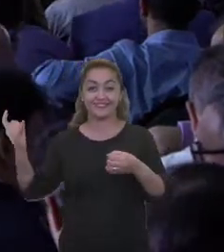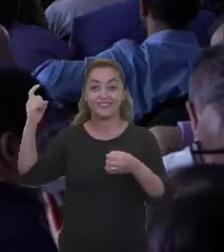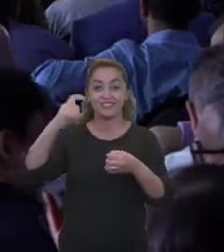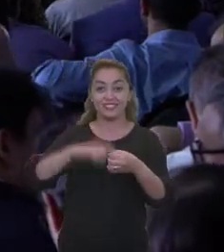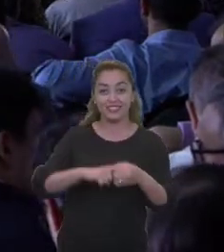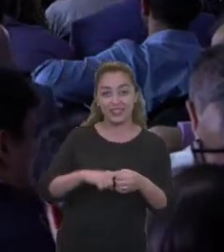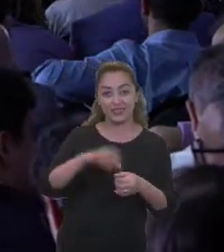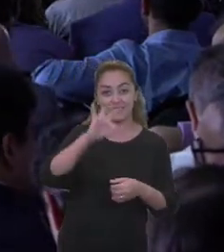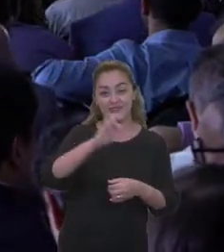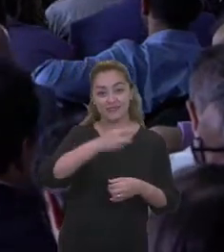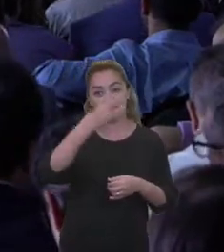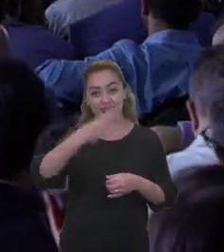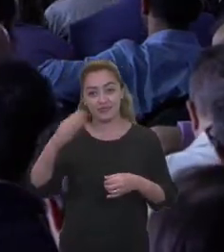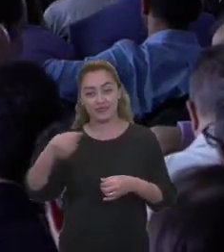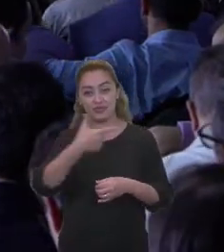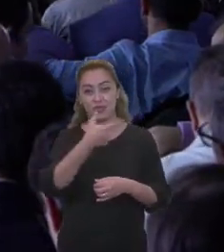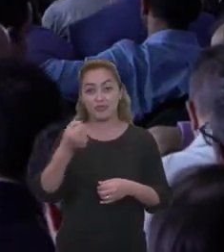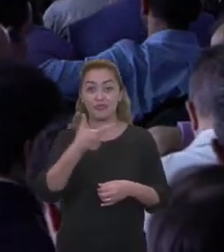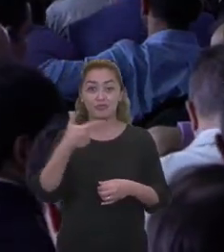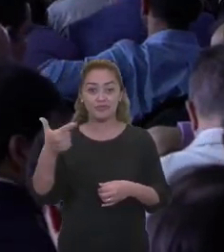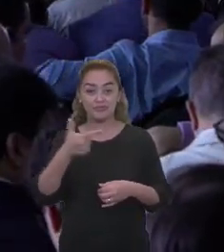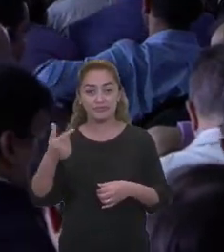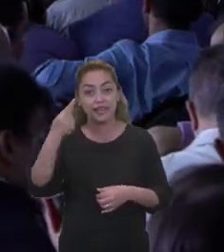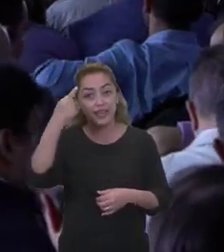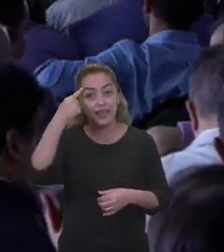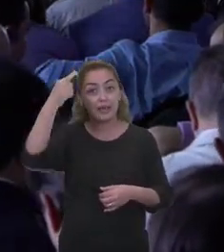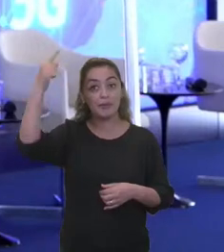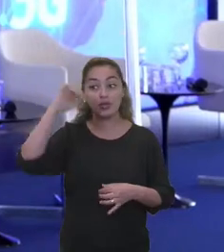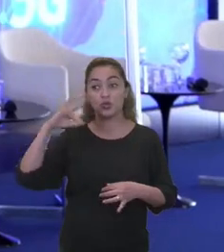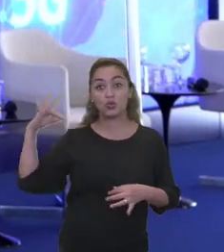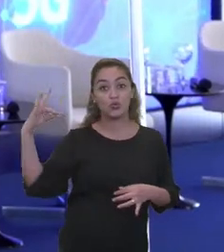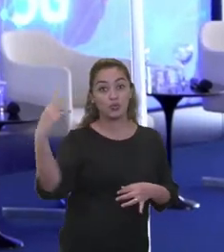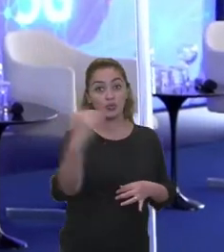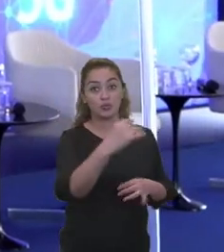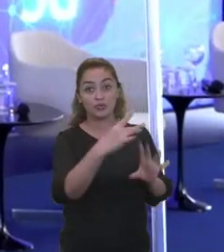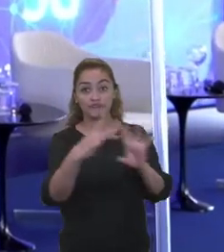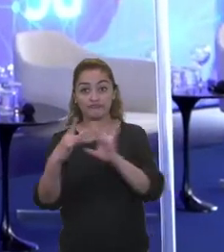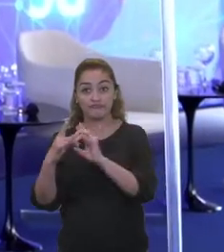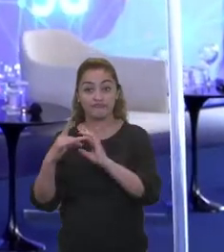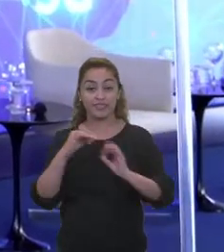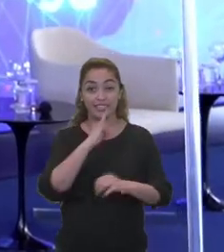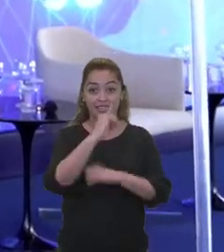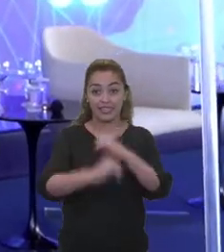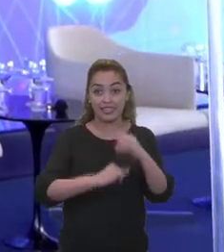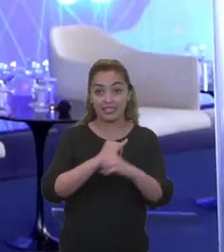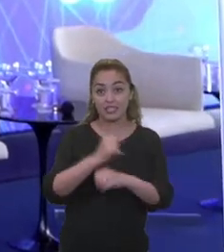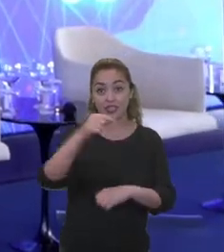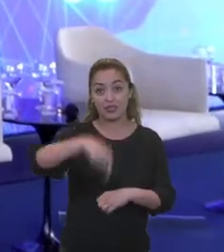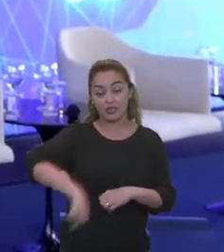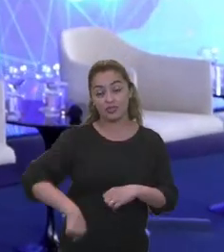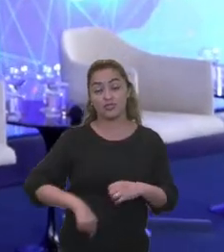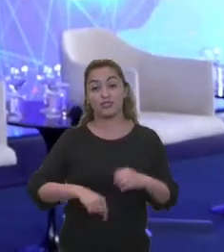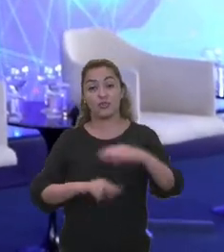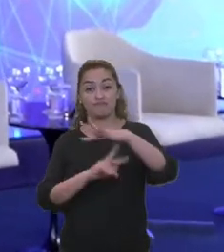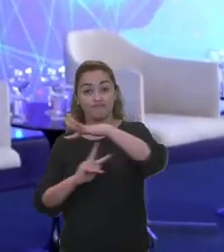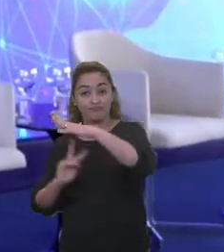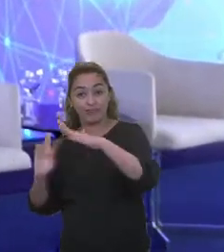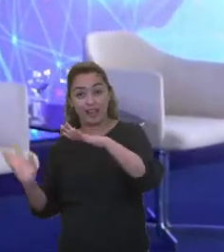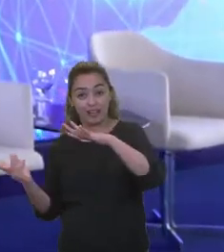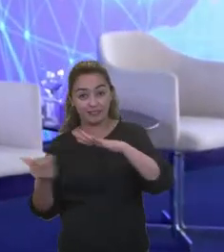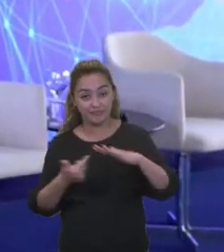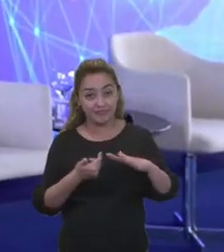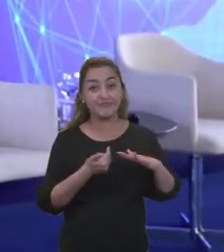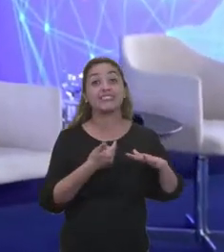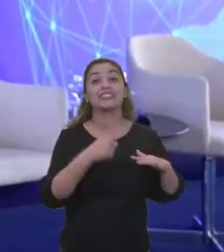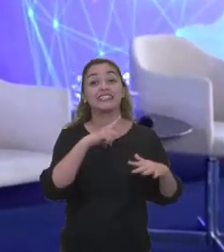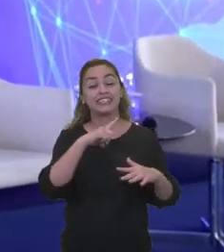We're back to our Team Talks to 2022. May I remind you, everybody, that we're broadcasting live from